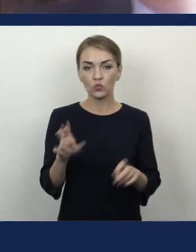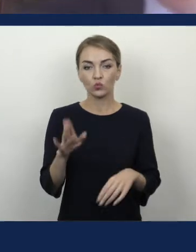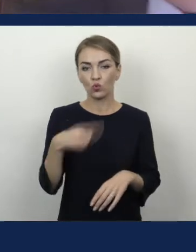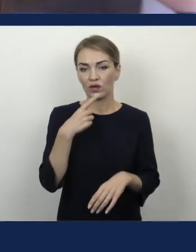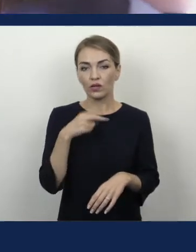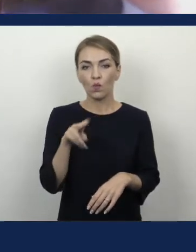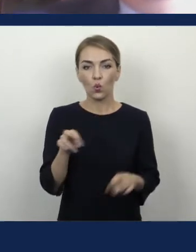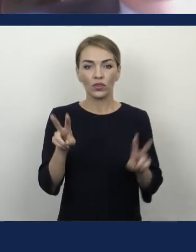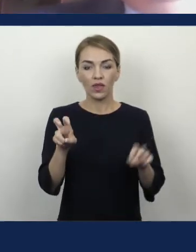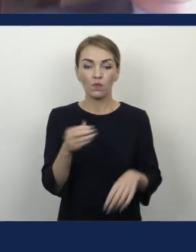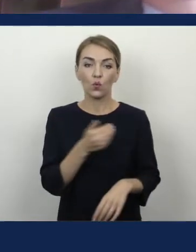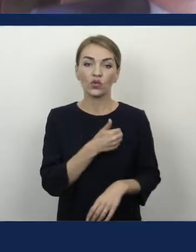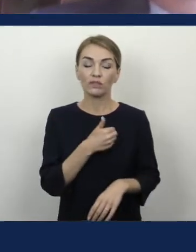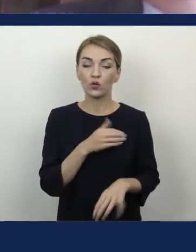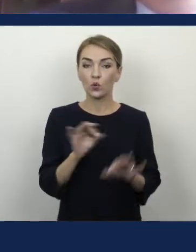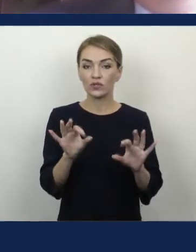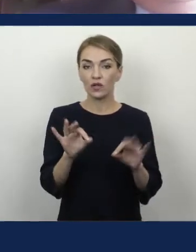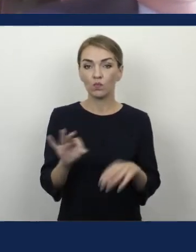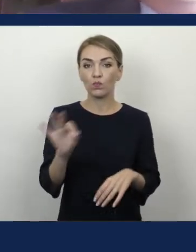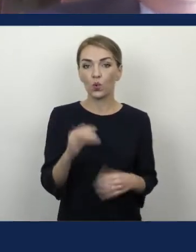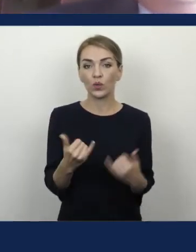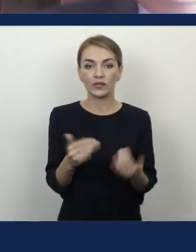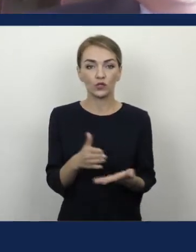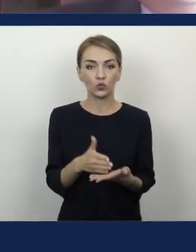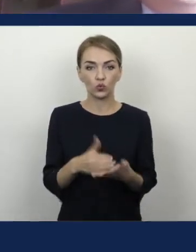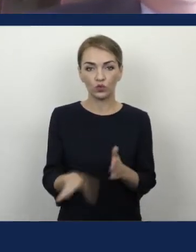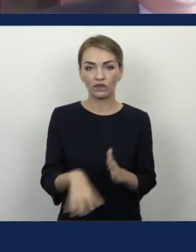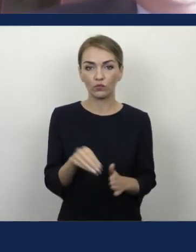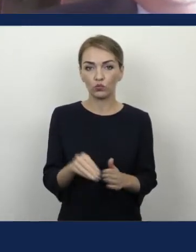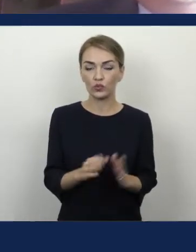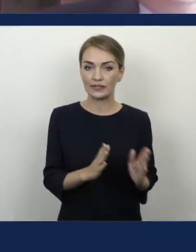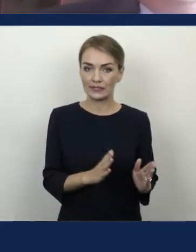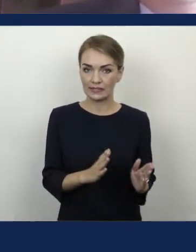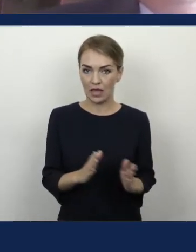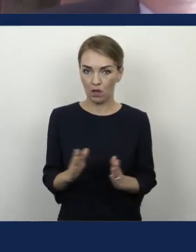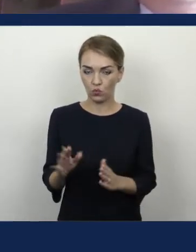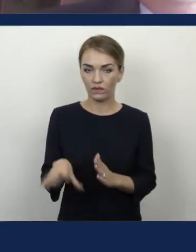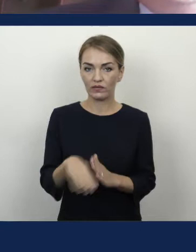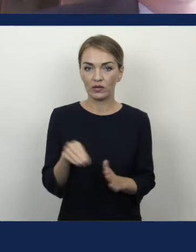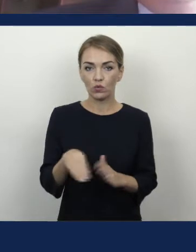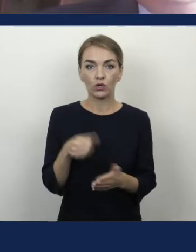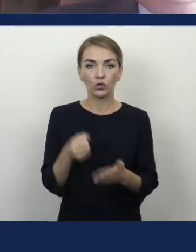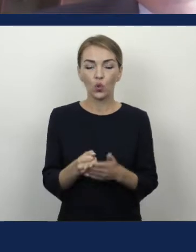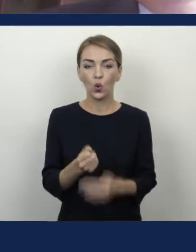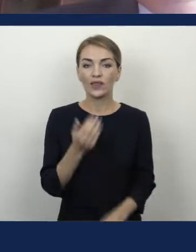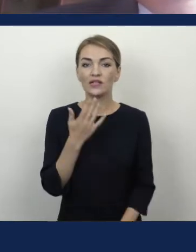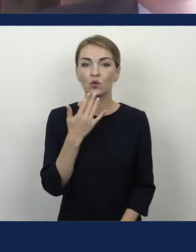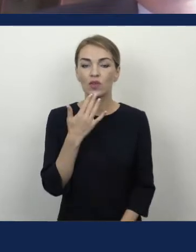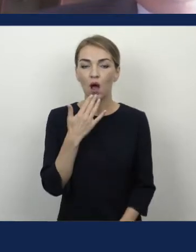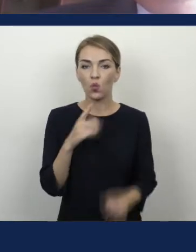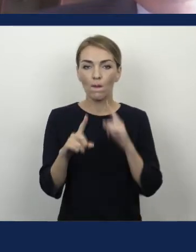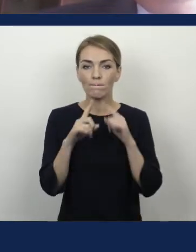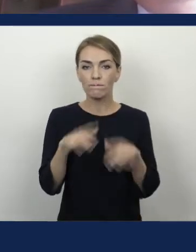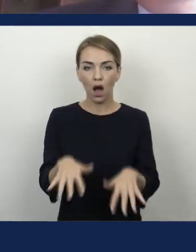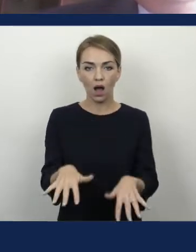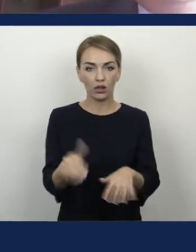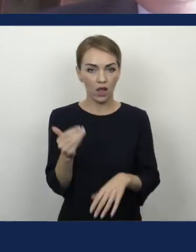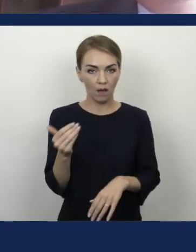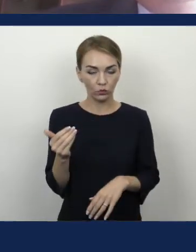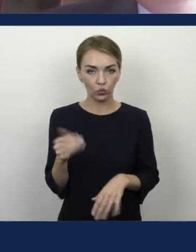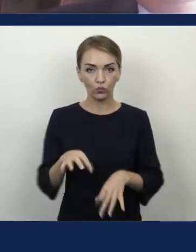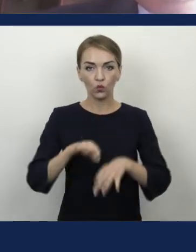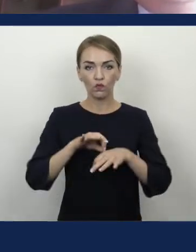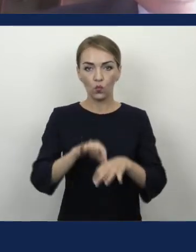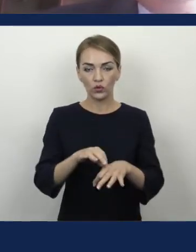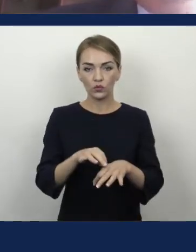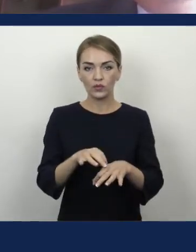Lithuania. Elections to the national parliament are held through a mixed electoral system. The